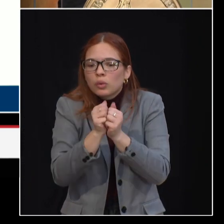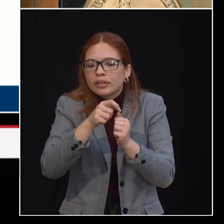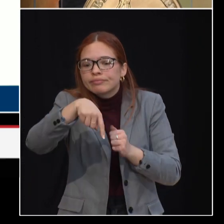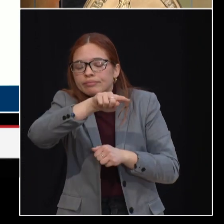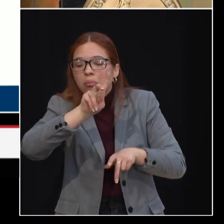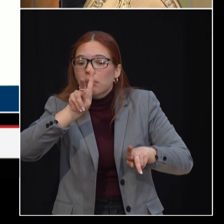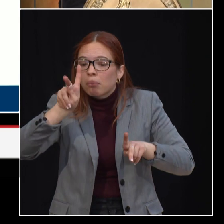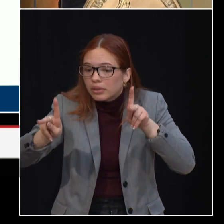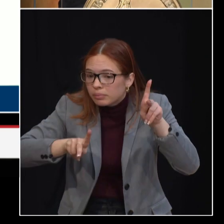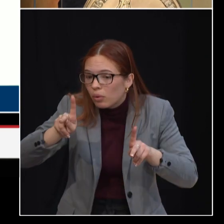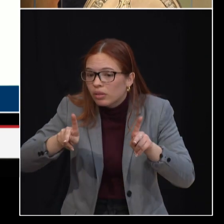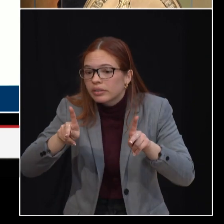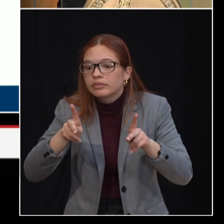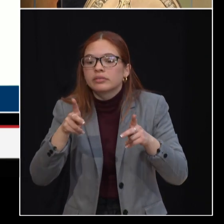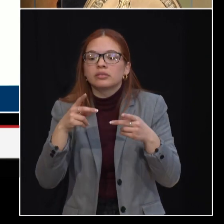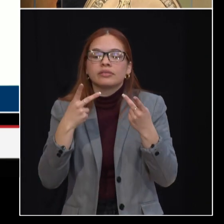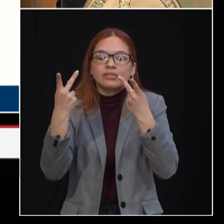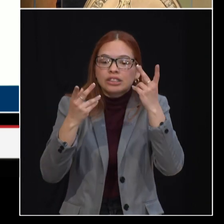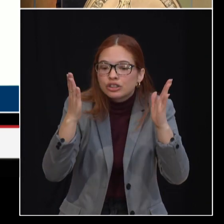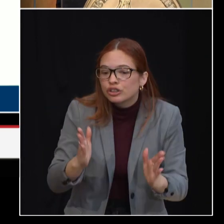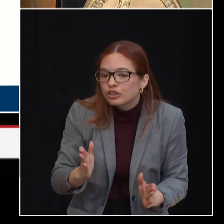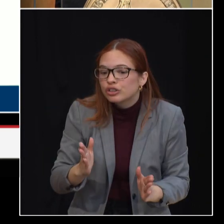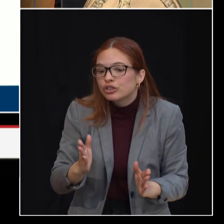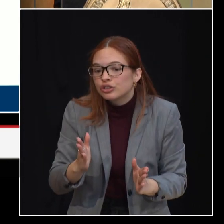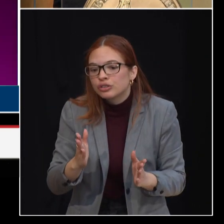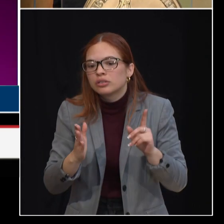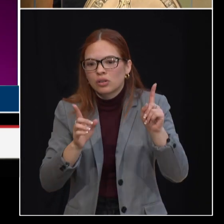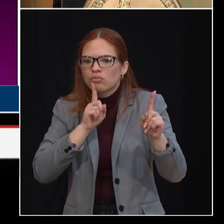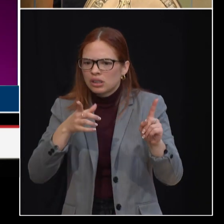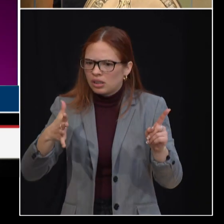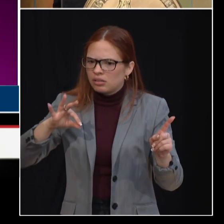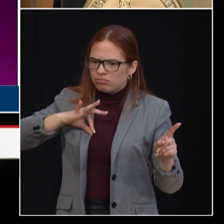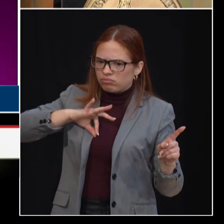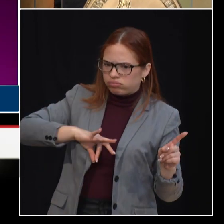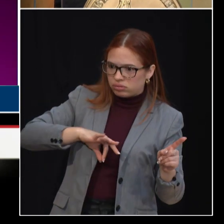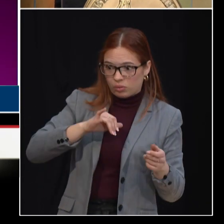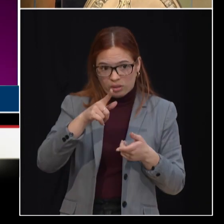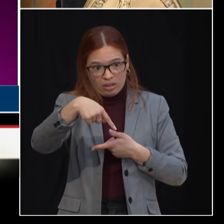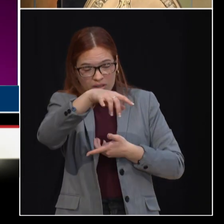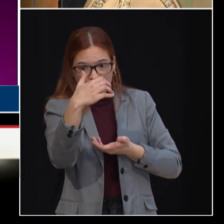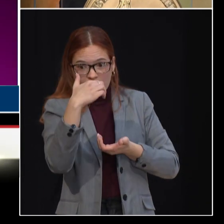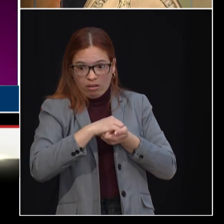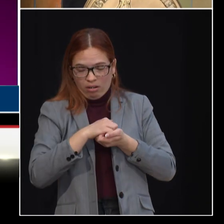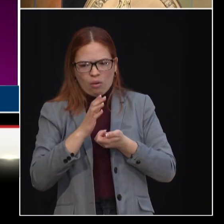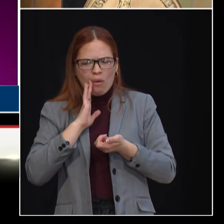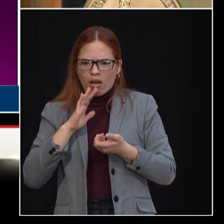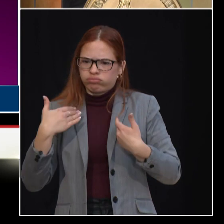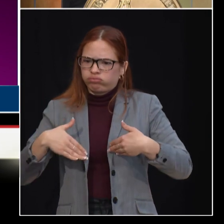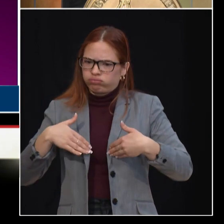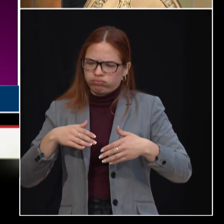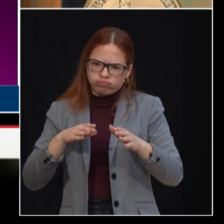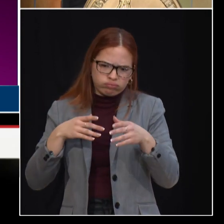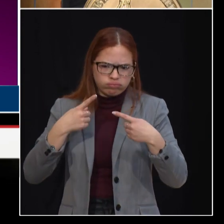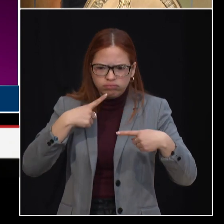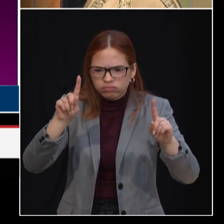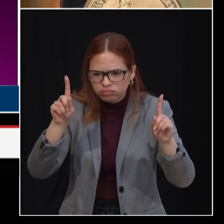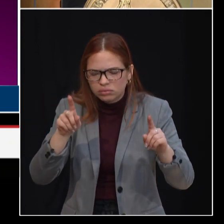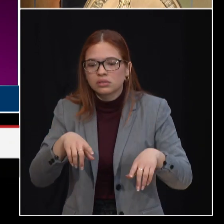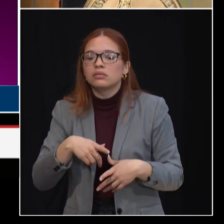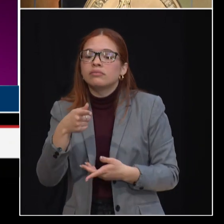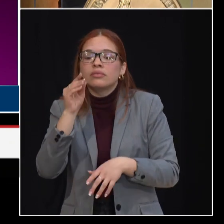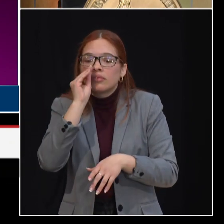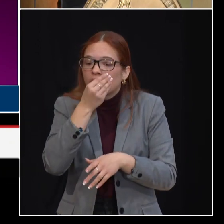can be anything from a transportation company to a florist or just a sandwich shop on the corner, and extends beyond the